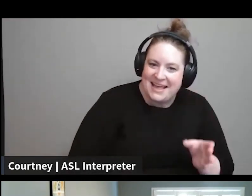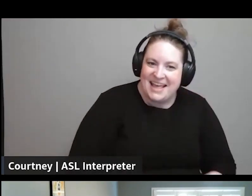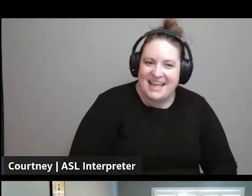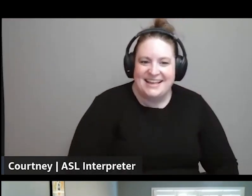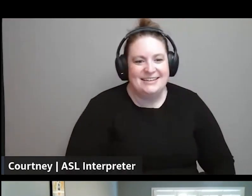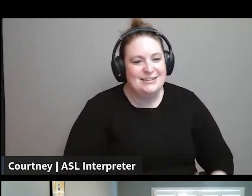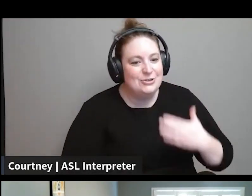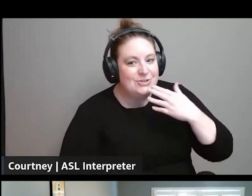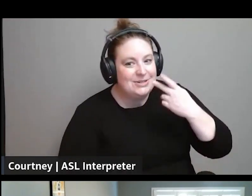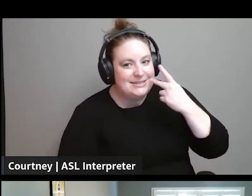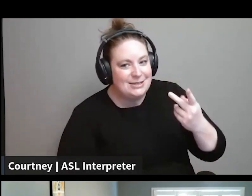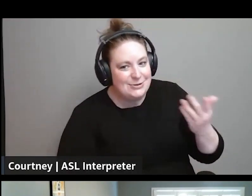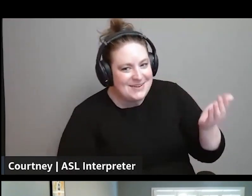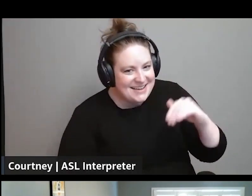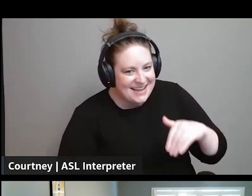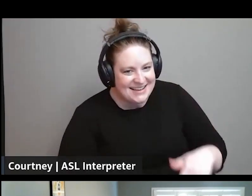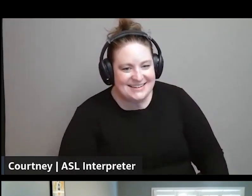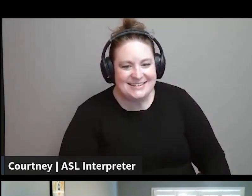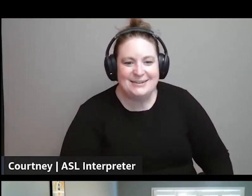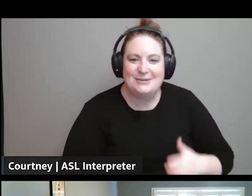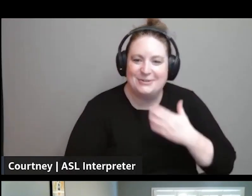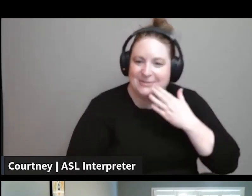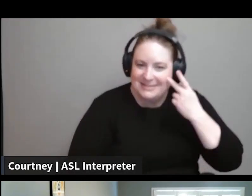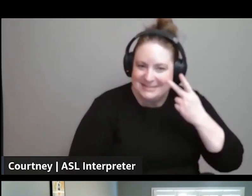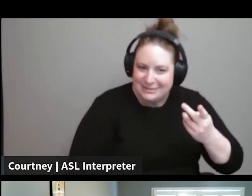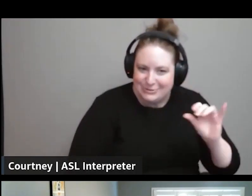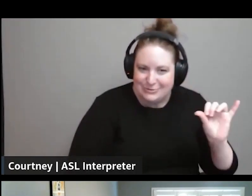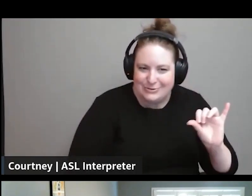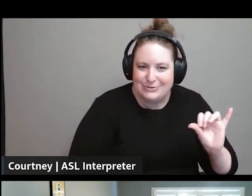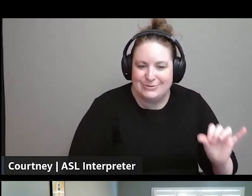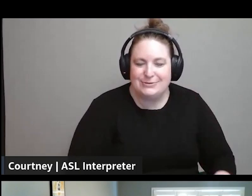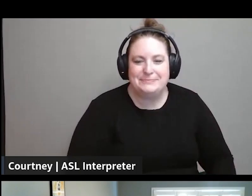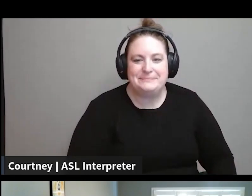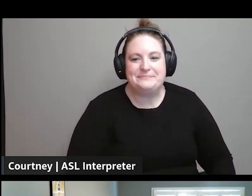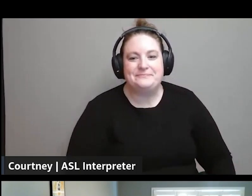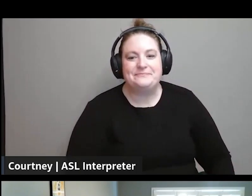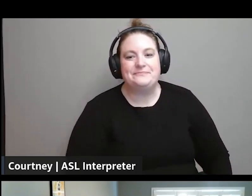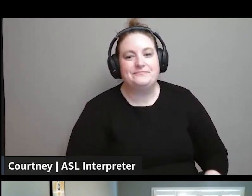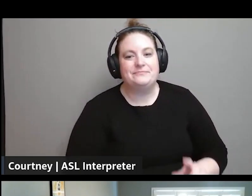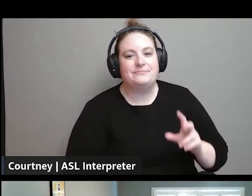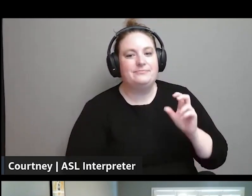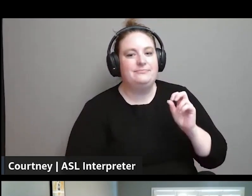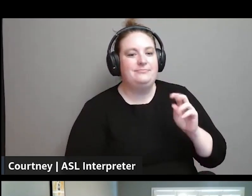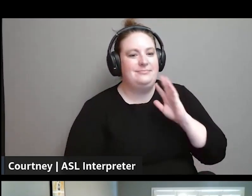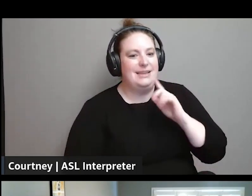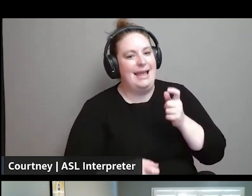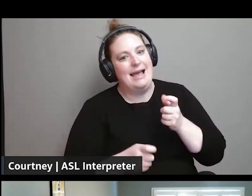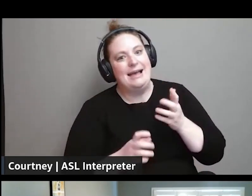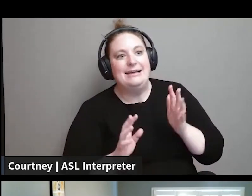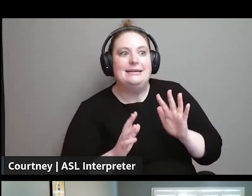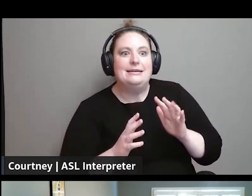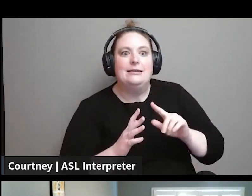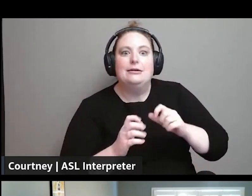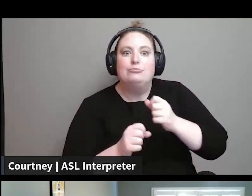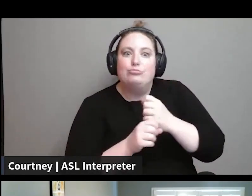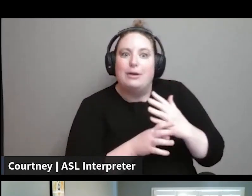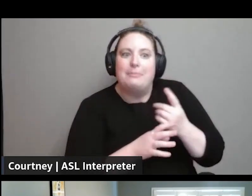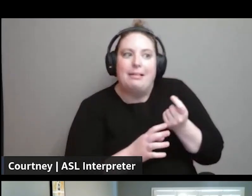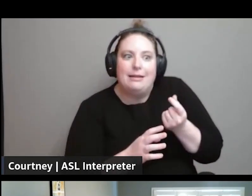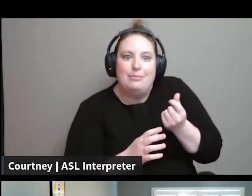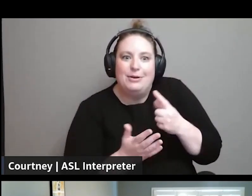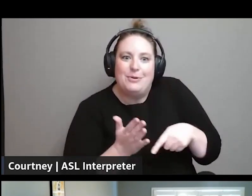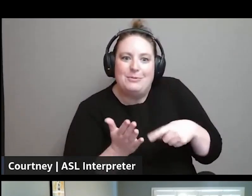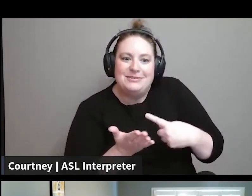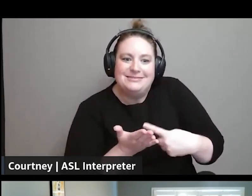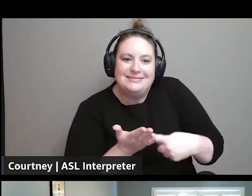good to see Welcome you to the again. show. Good to see Yeah, you. all right. Well, I kind of teased it a little bit about what we'll be talking about. Well, Raj, I'm